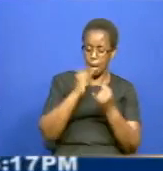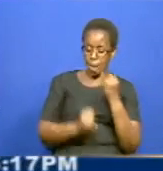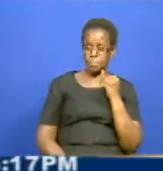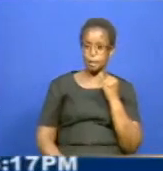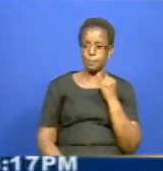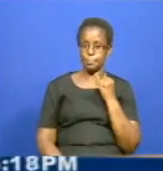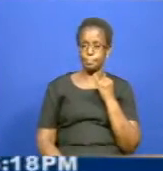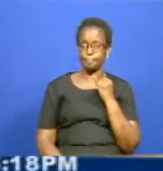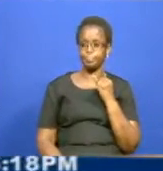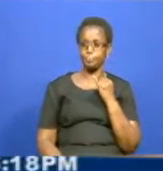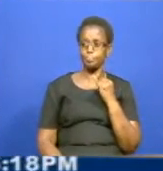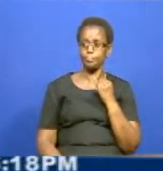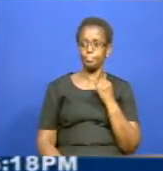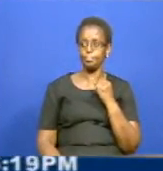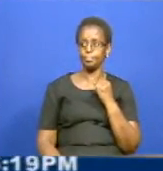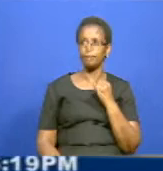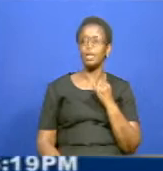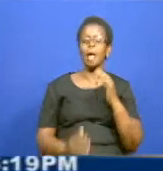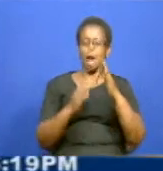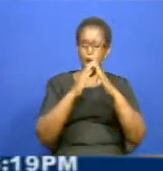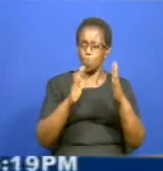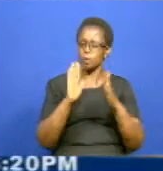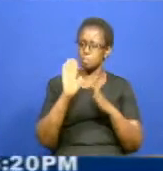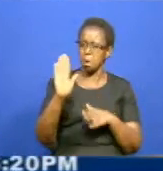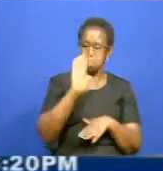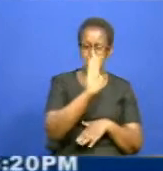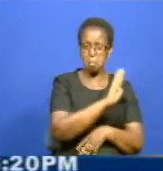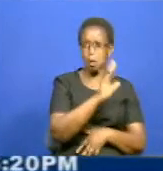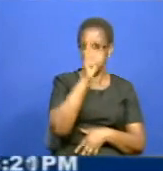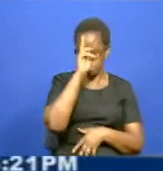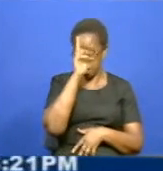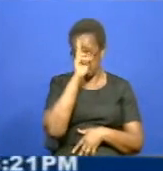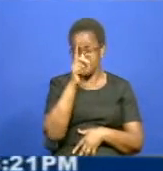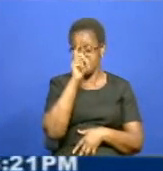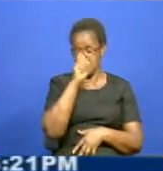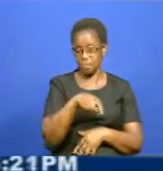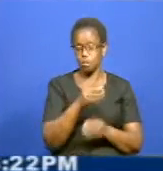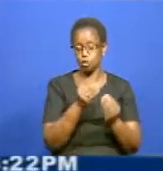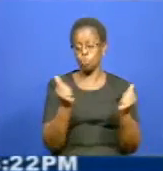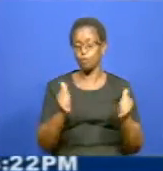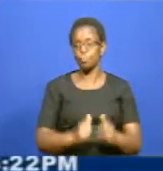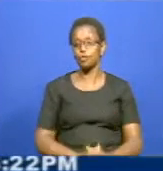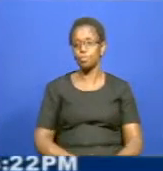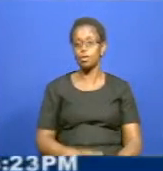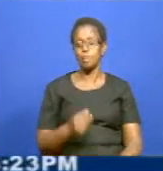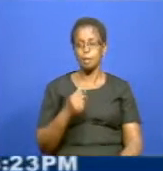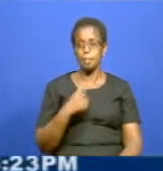Speaker, the housing of policemen is a matter that needs to be looked at. I heard an